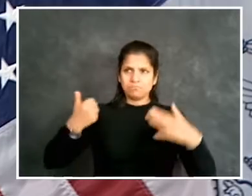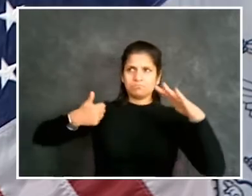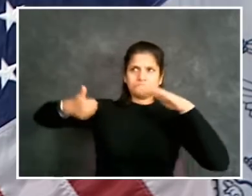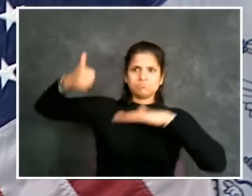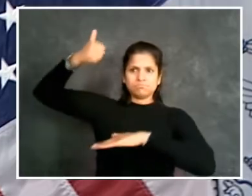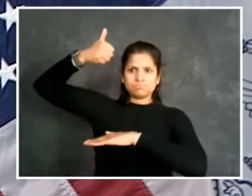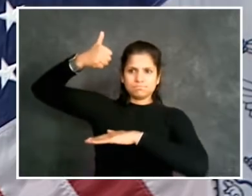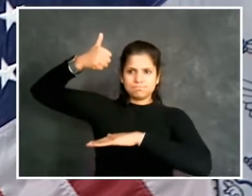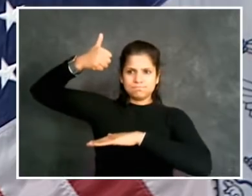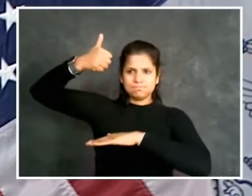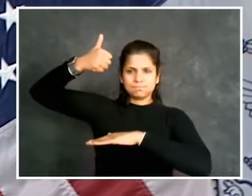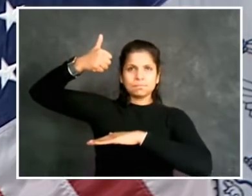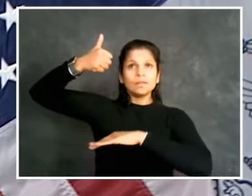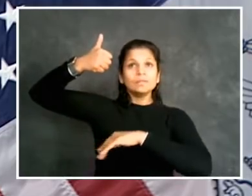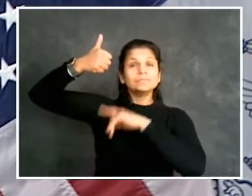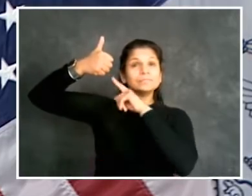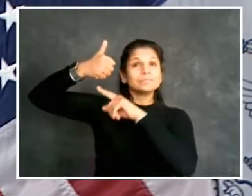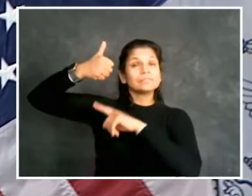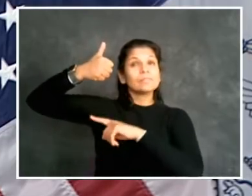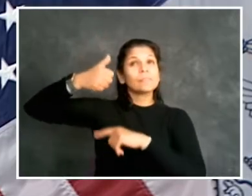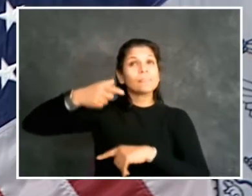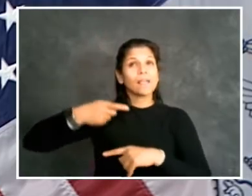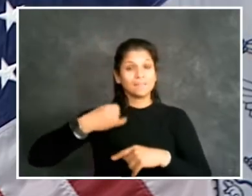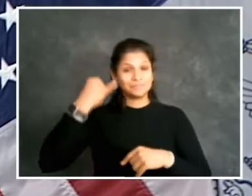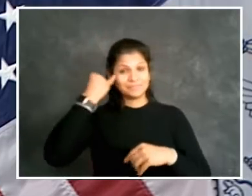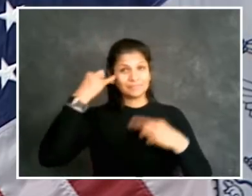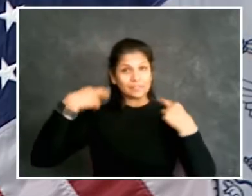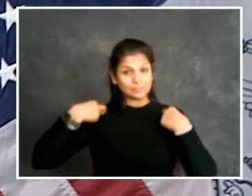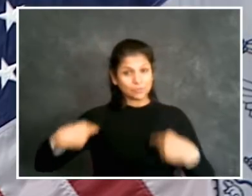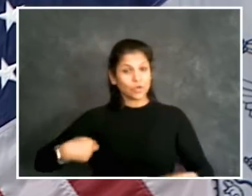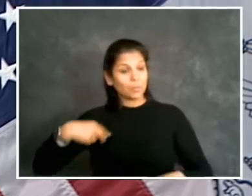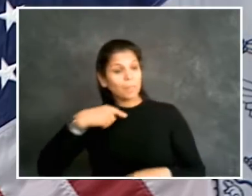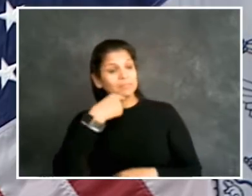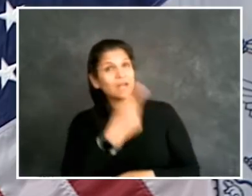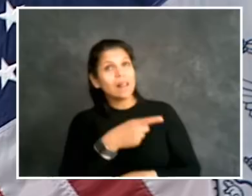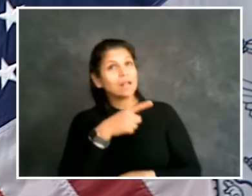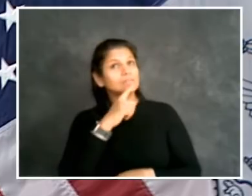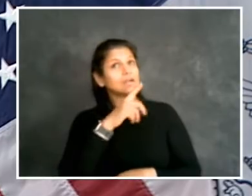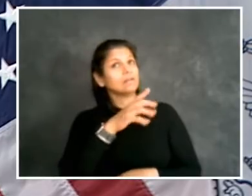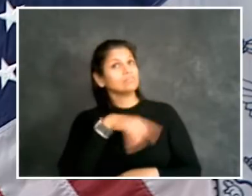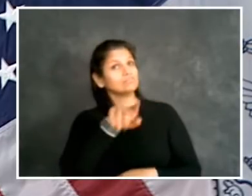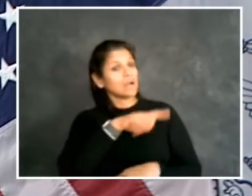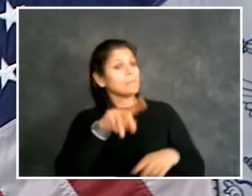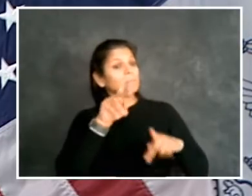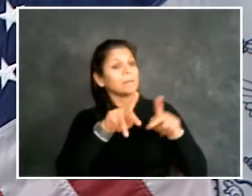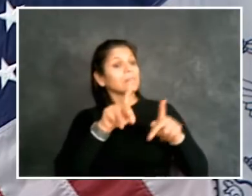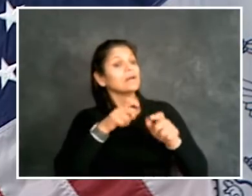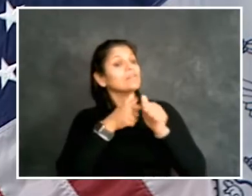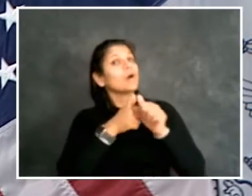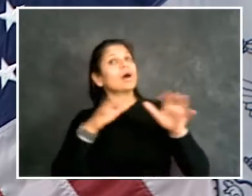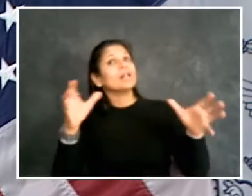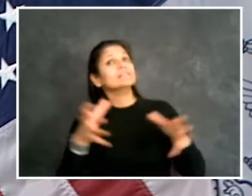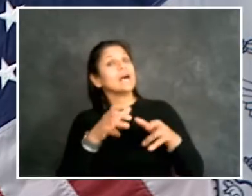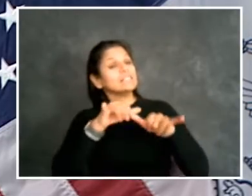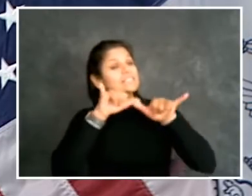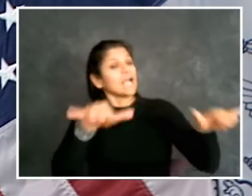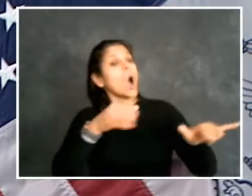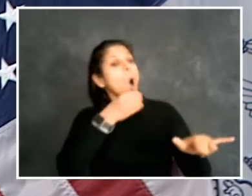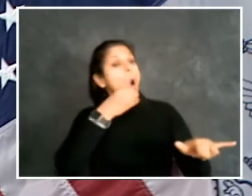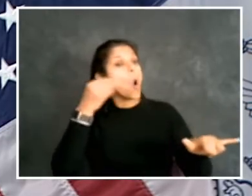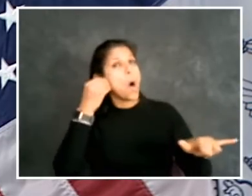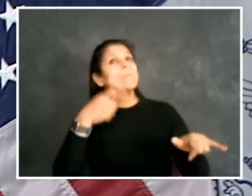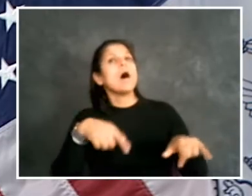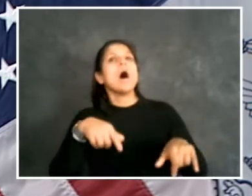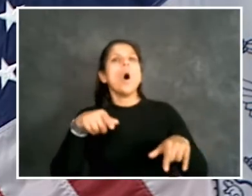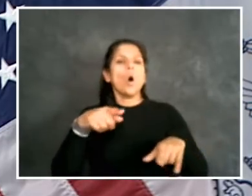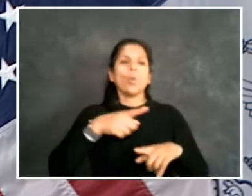the people in that community to stay home, they would have. So isn't this an act of